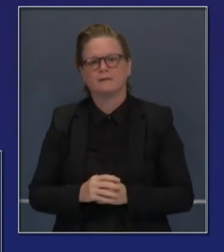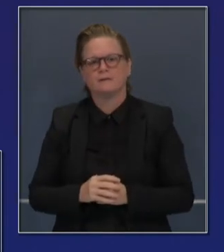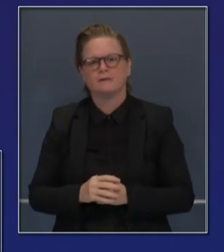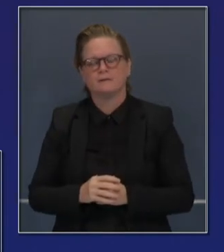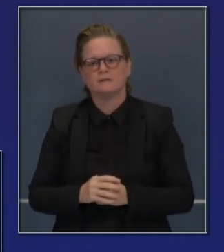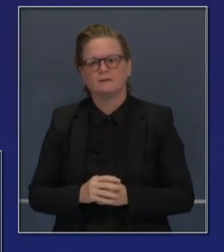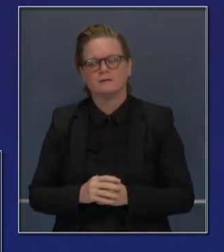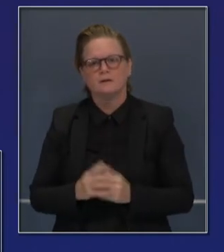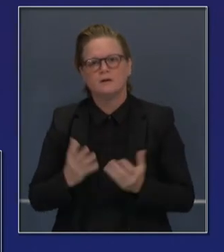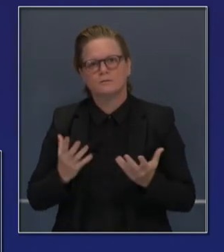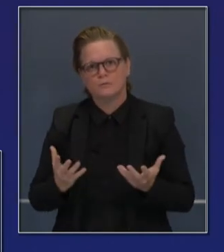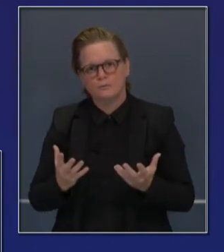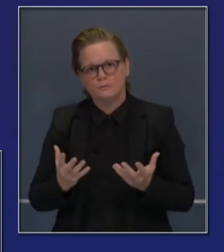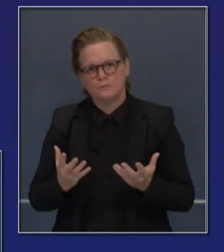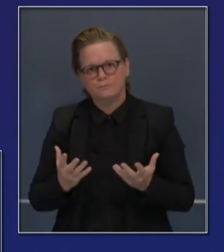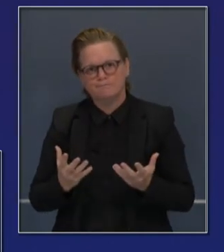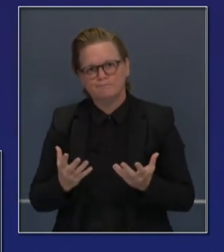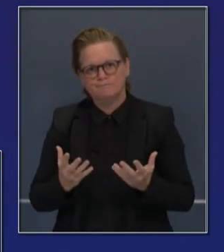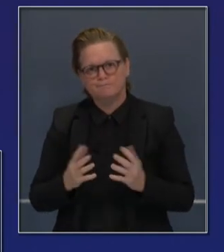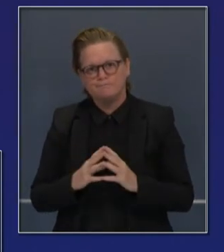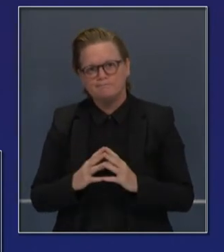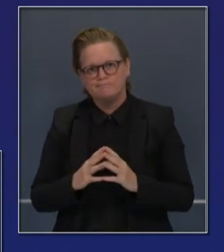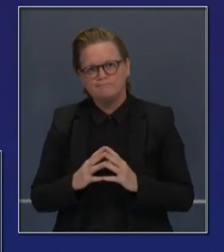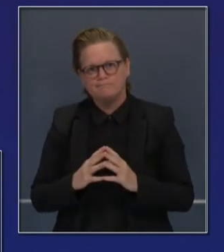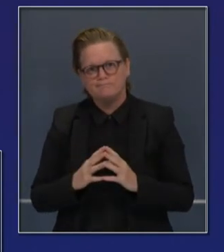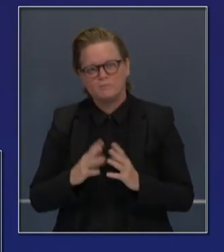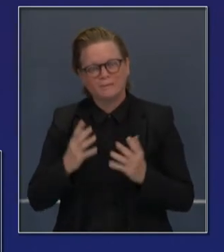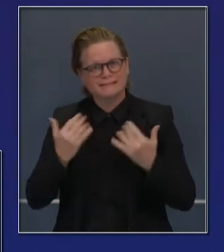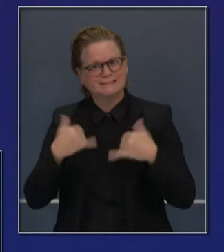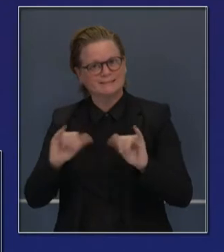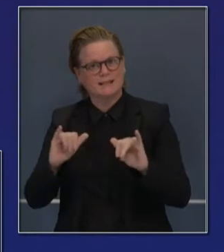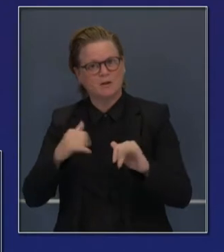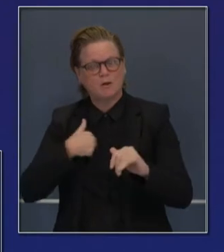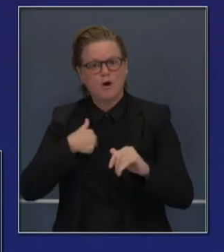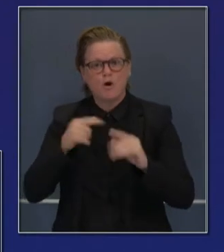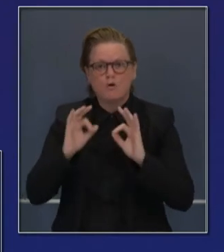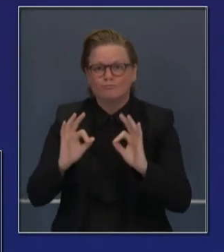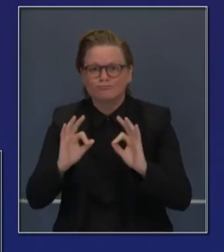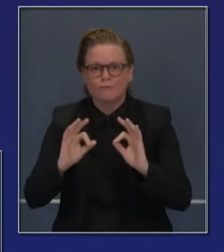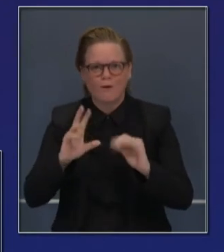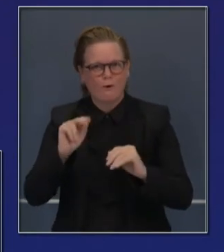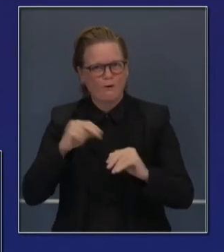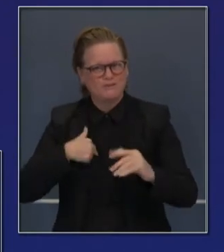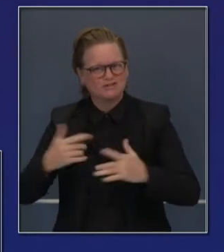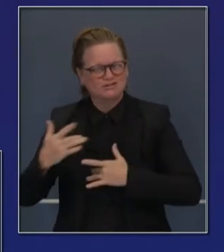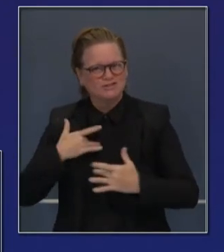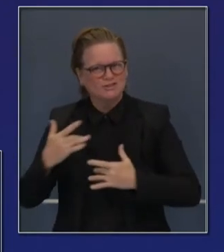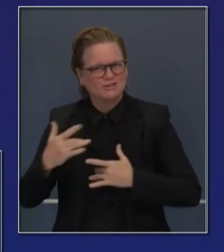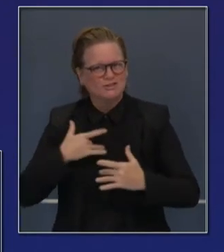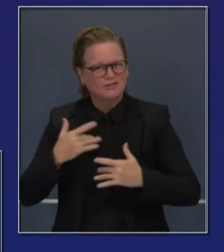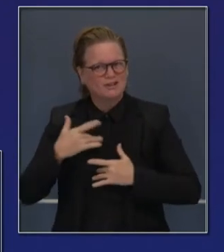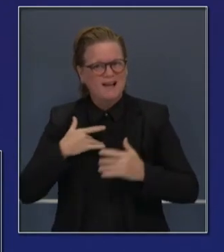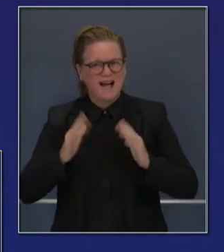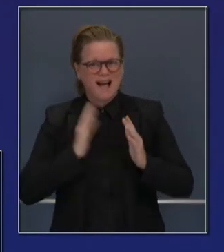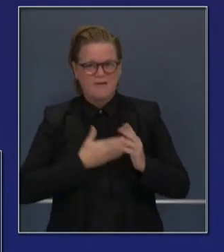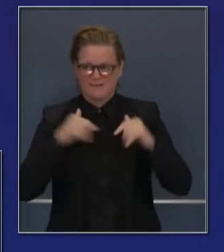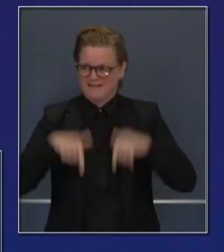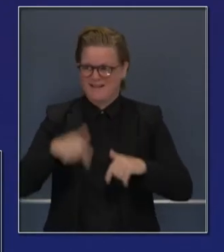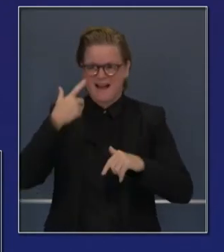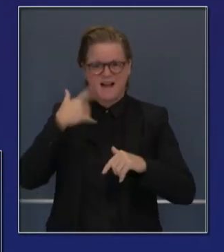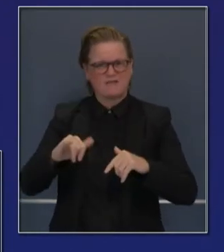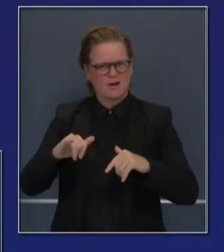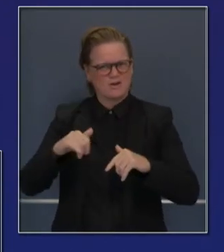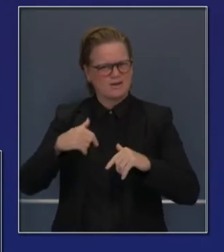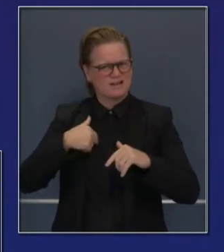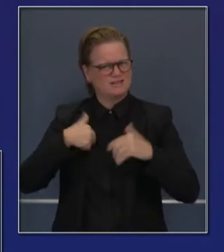That said, the alarming concern, it's not just for our state, but you're seeing this in other states, is the rate of growth.